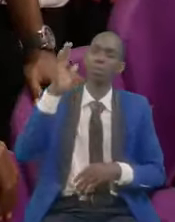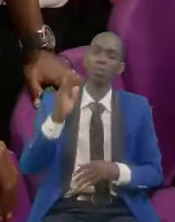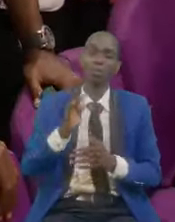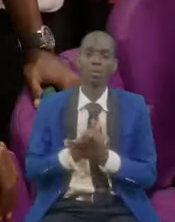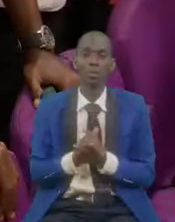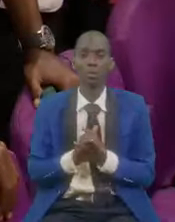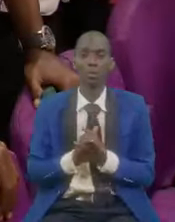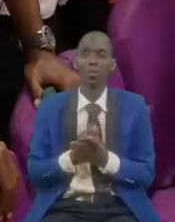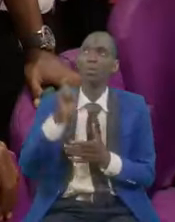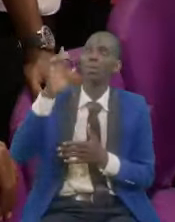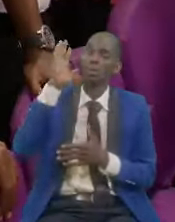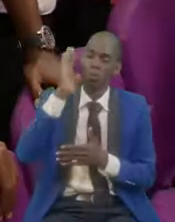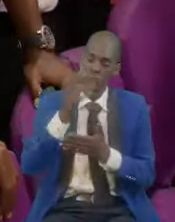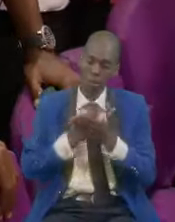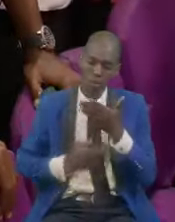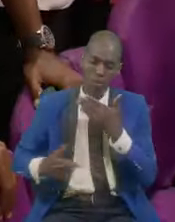He'll restore you,